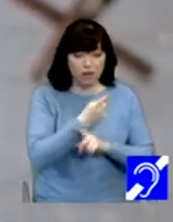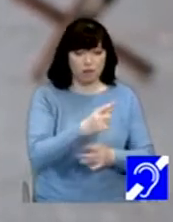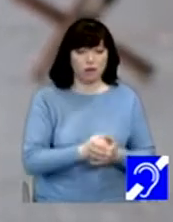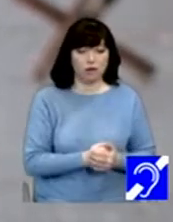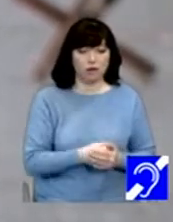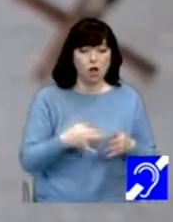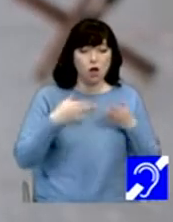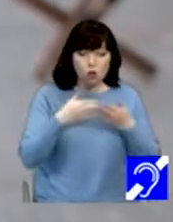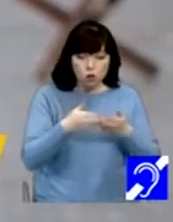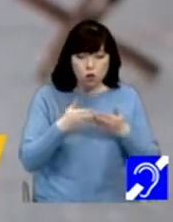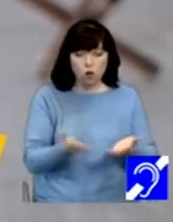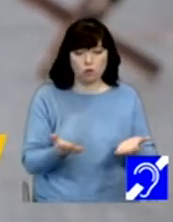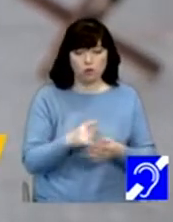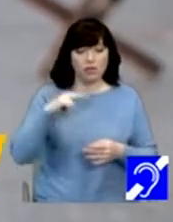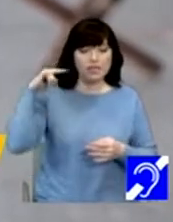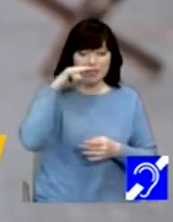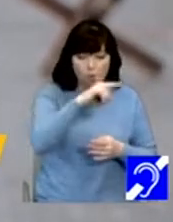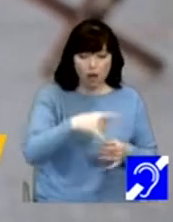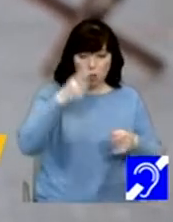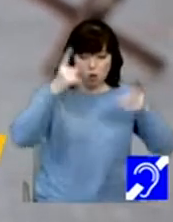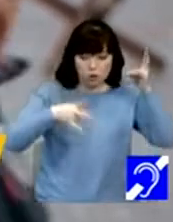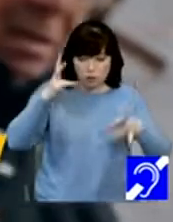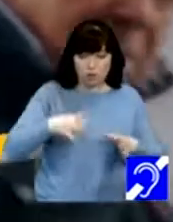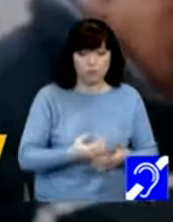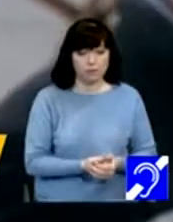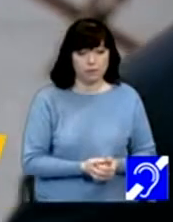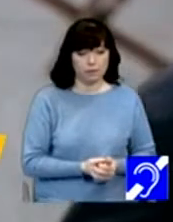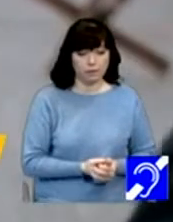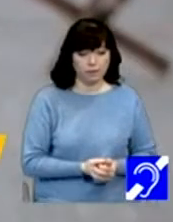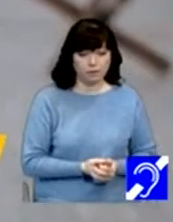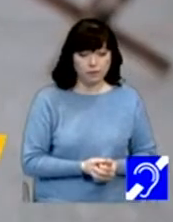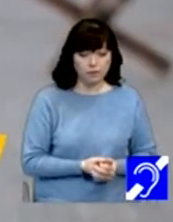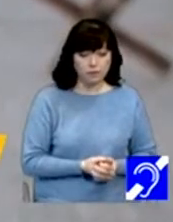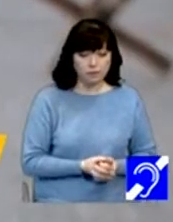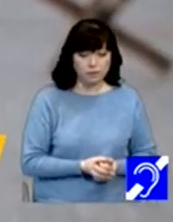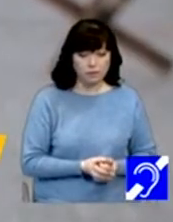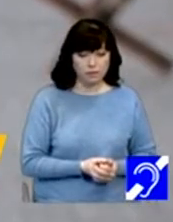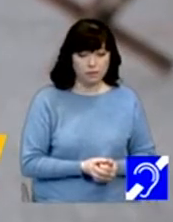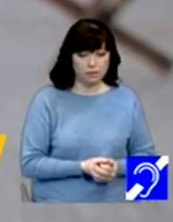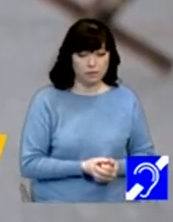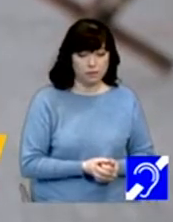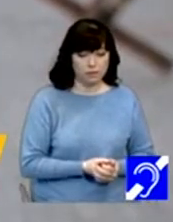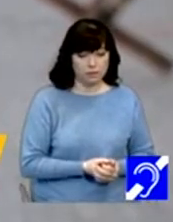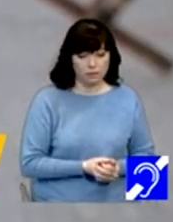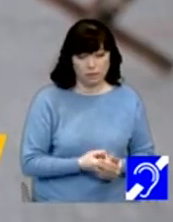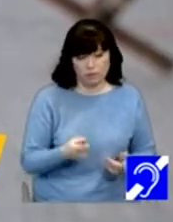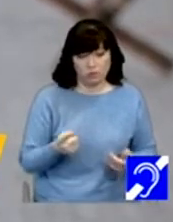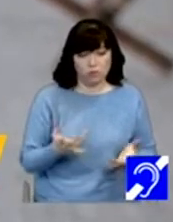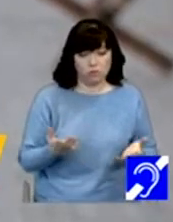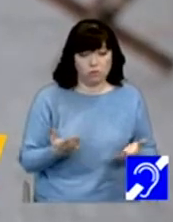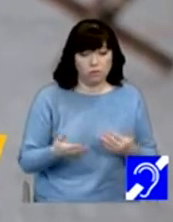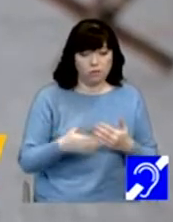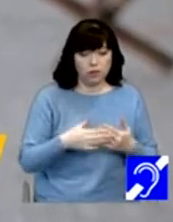Launch it from the ships, from the aircrafts, to close to Odessa and the region. So